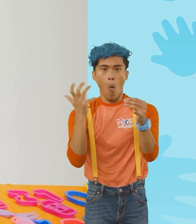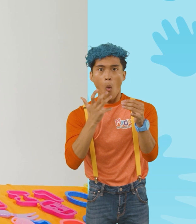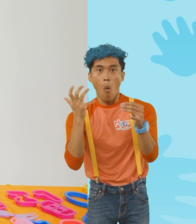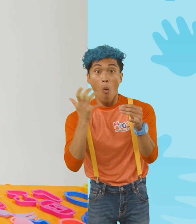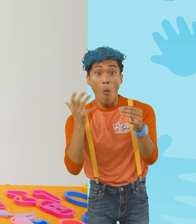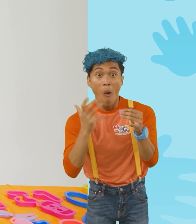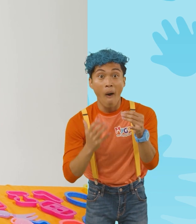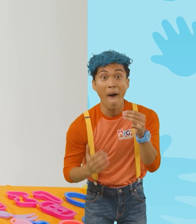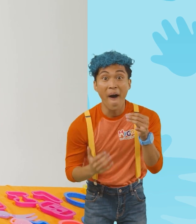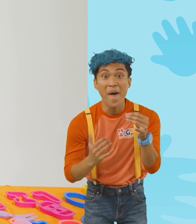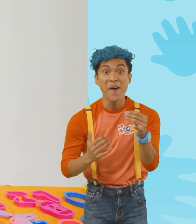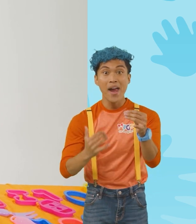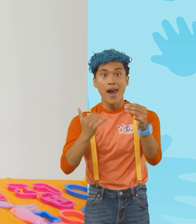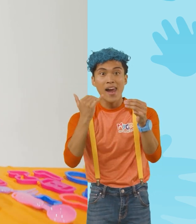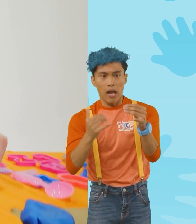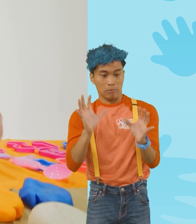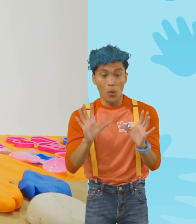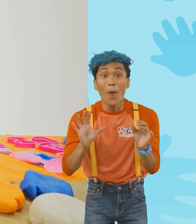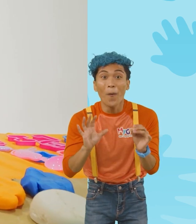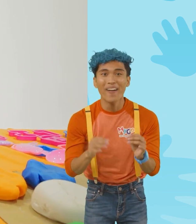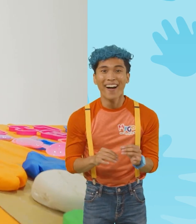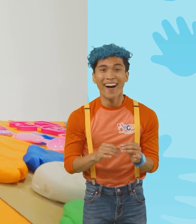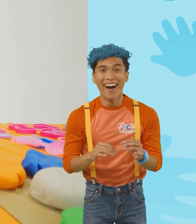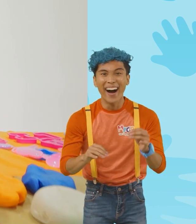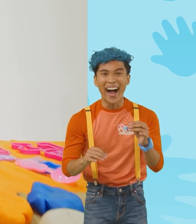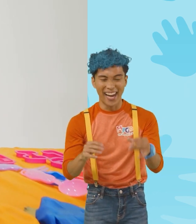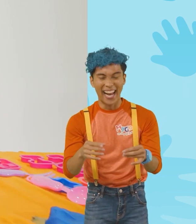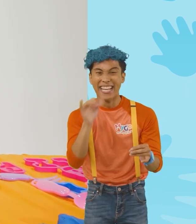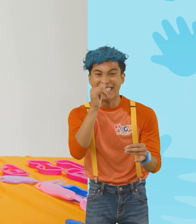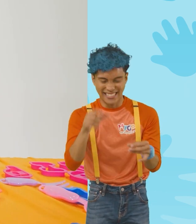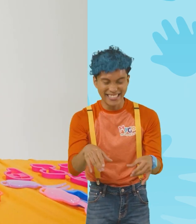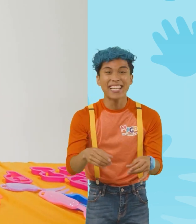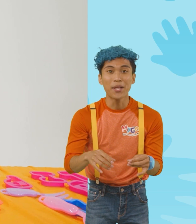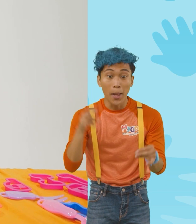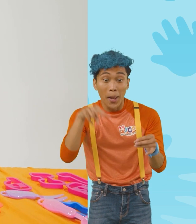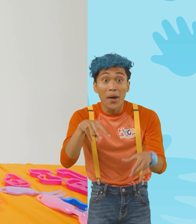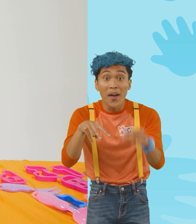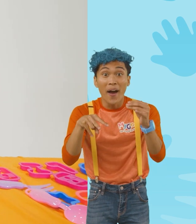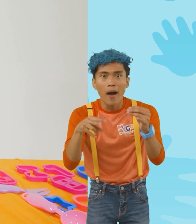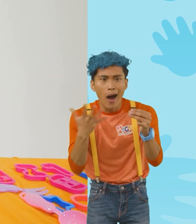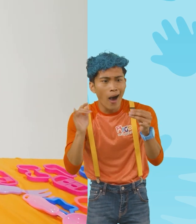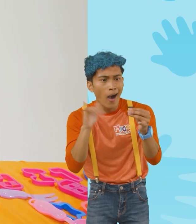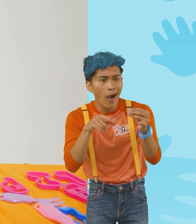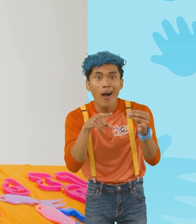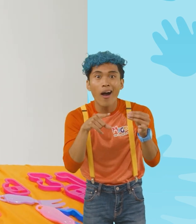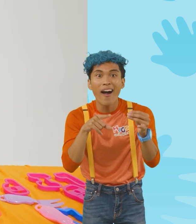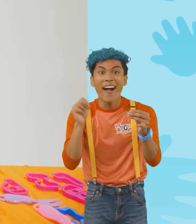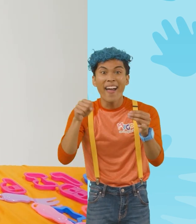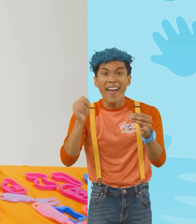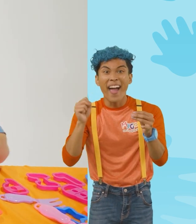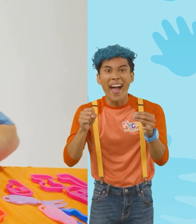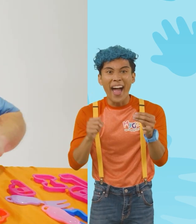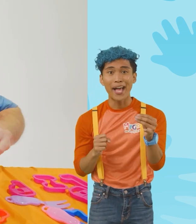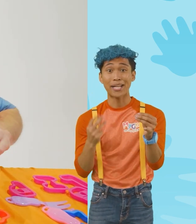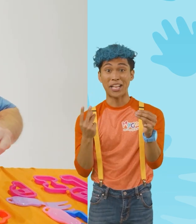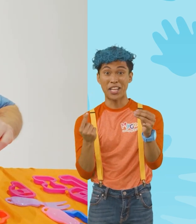Wow, and now, oh, that's silly. Look, what is that? Yeah,